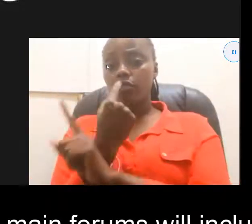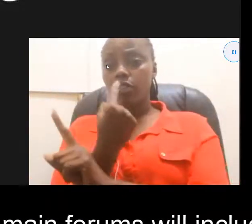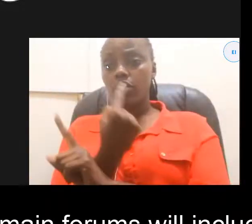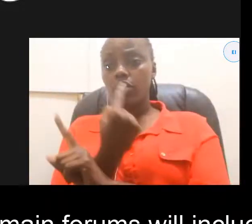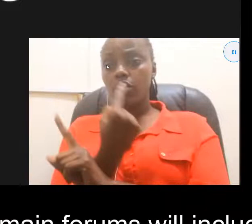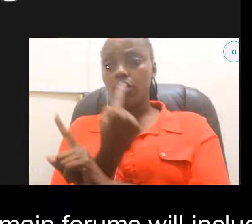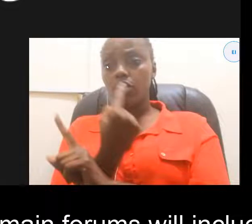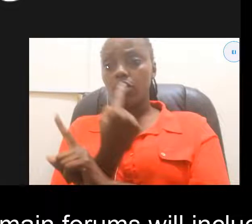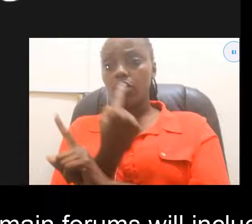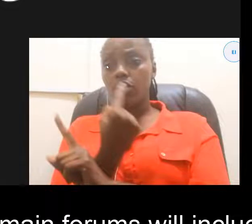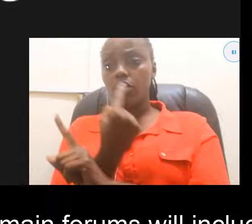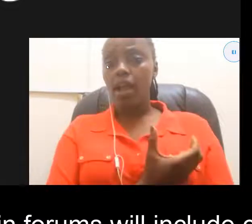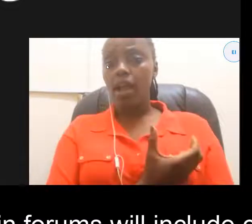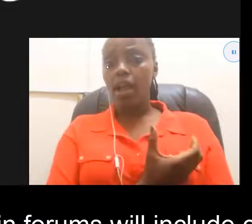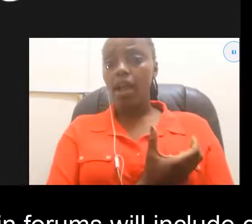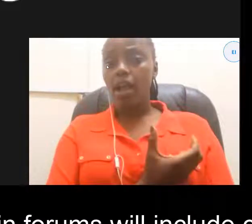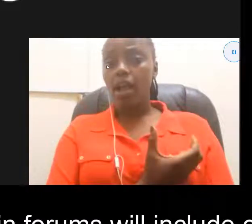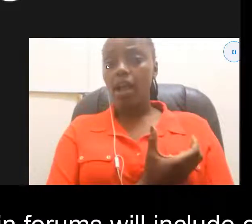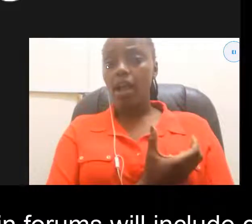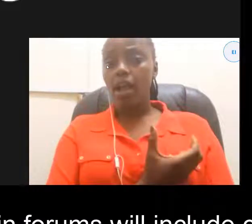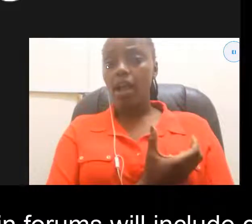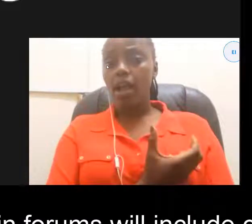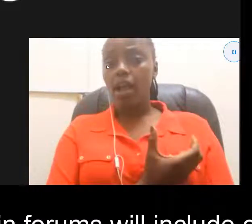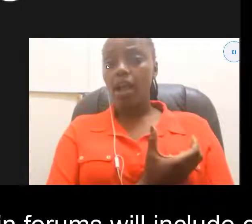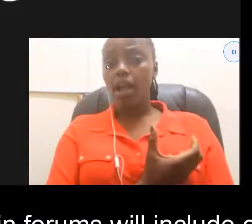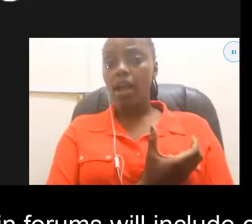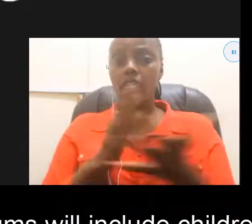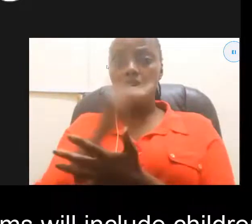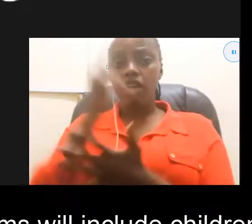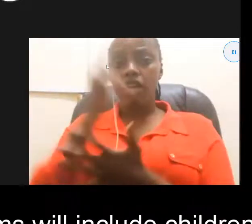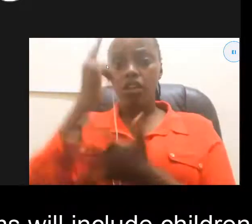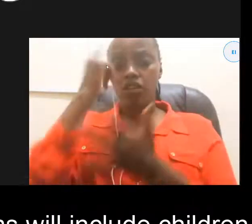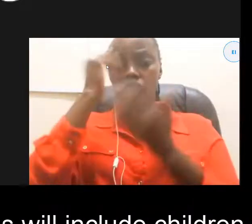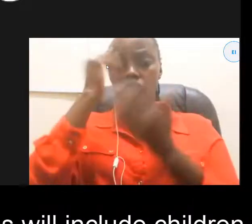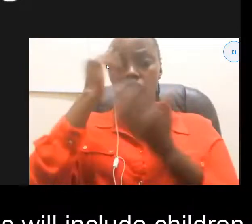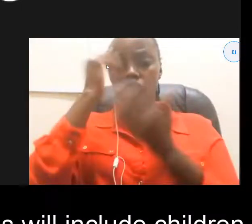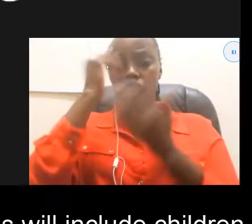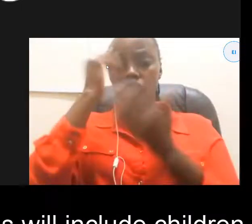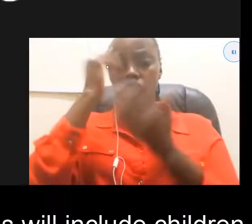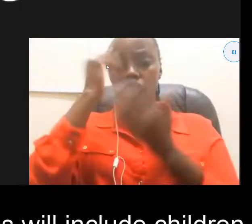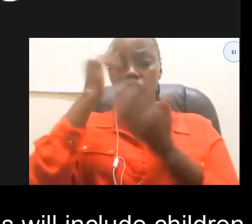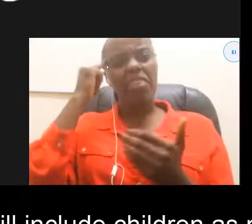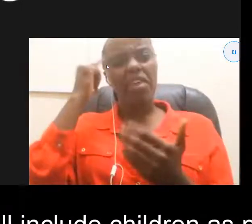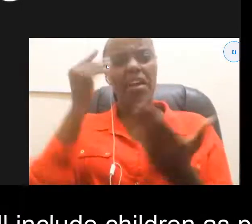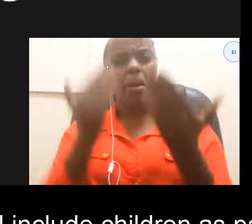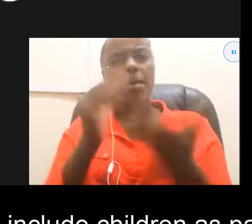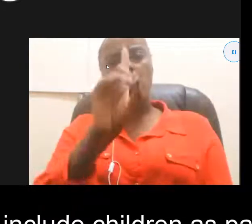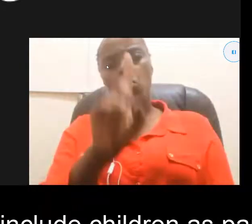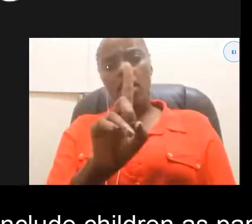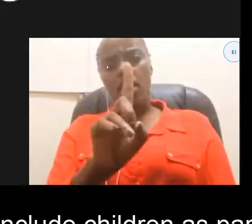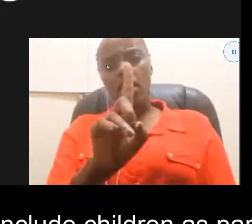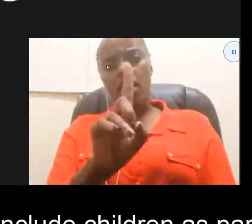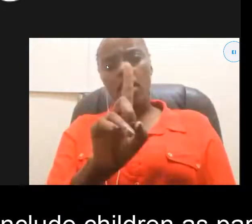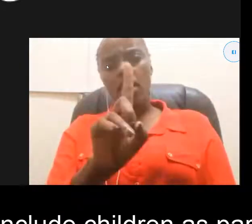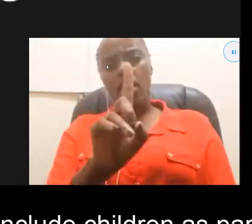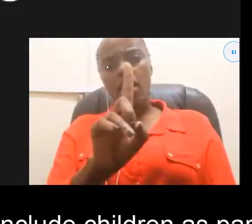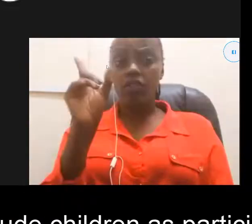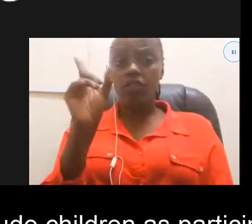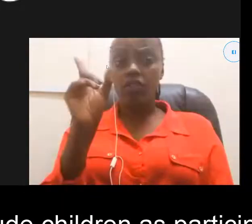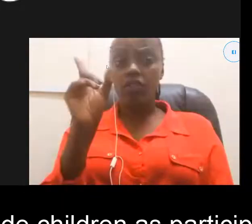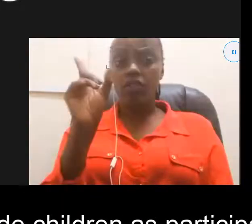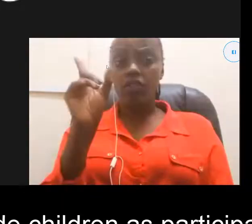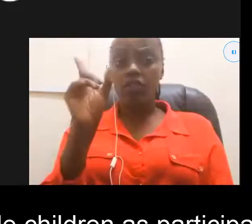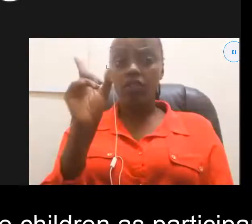the rights of the children? So maybe one of the committee sessions, it means that the Secretariat will just collect